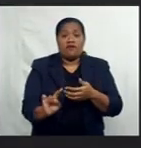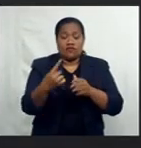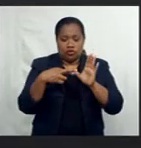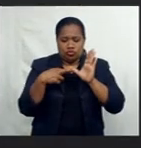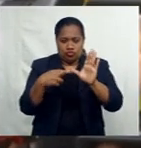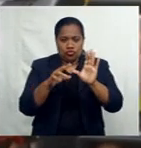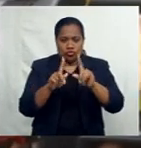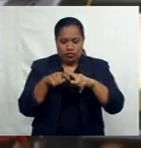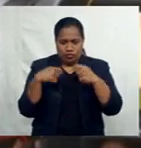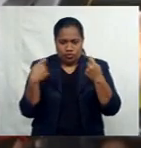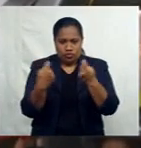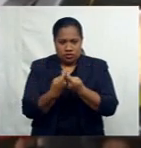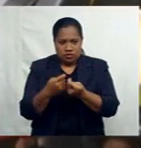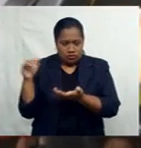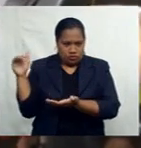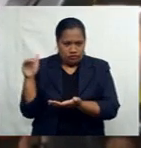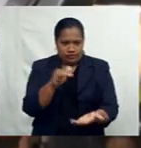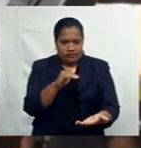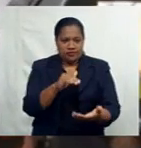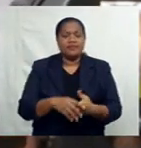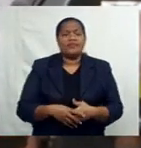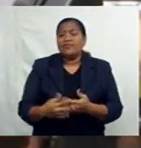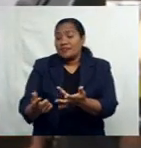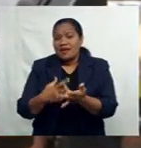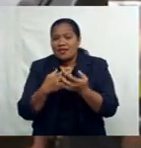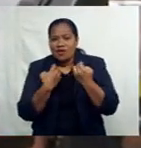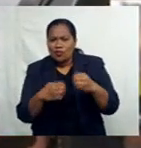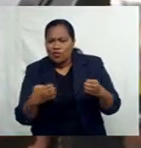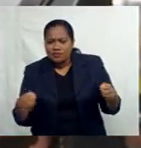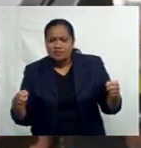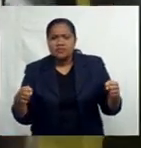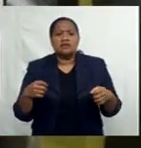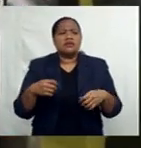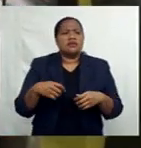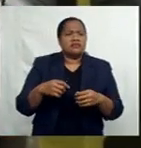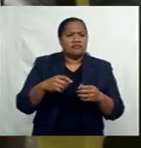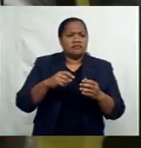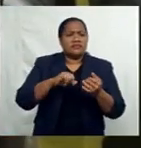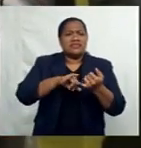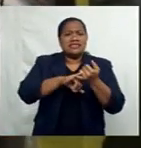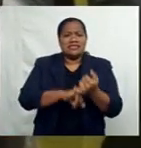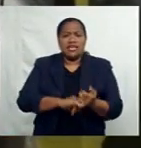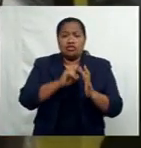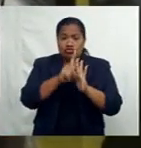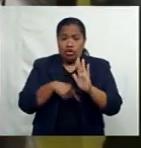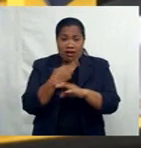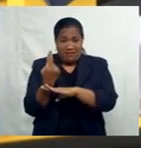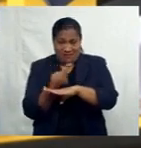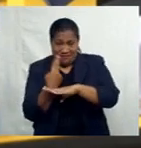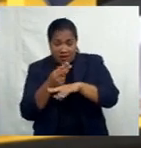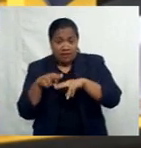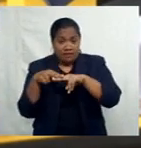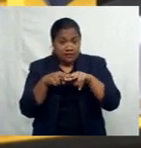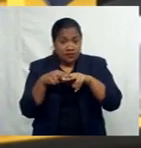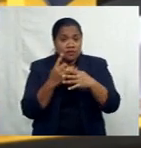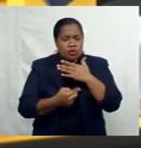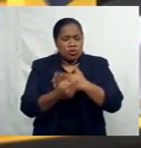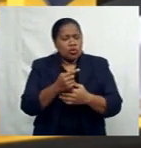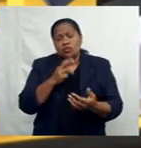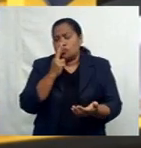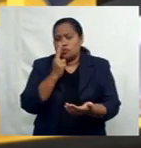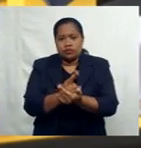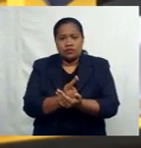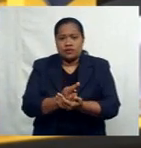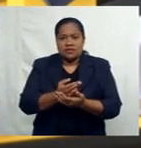teams. These are the equipment and necessities that St. John Fiji is in dire need of to boost its COVID-19 response